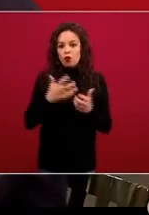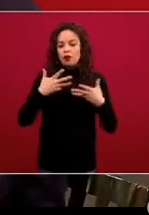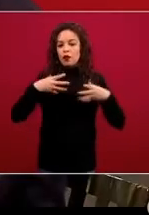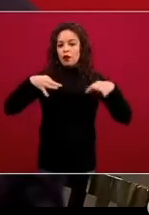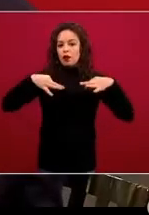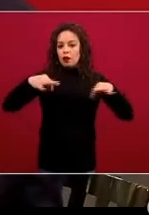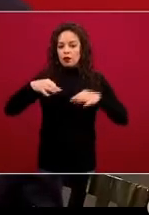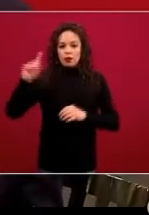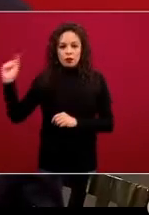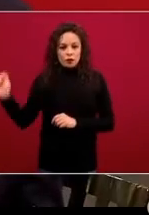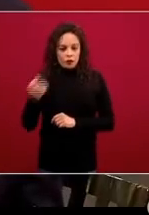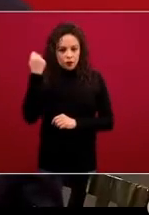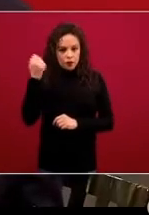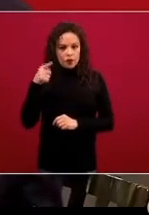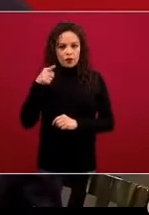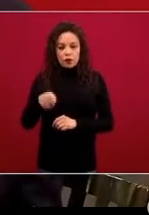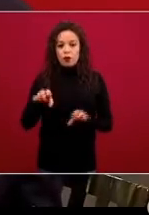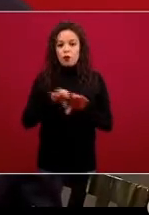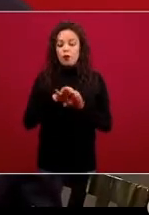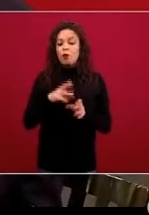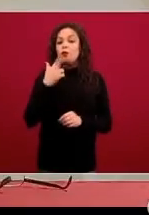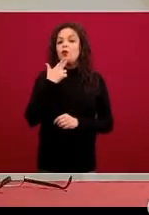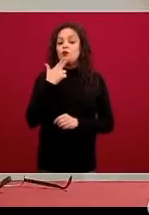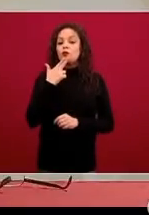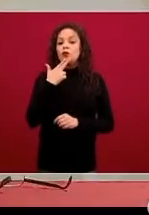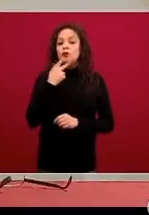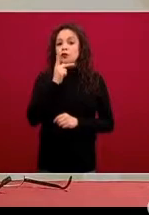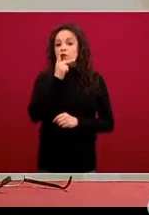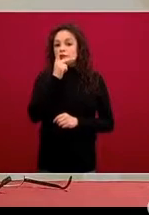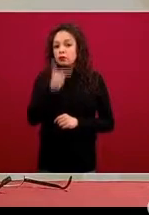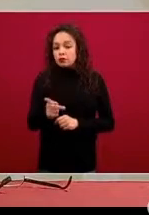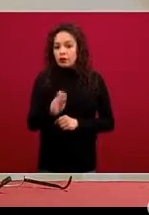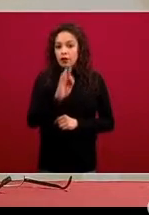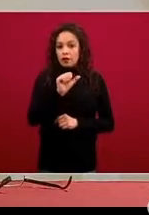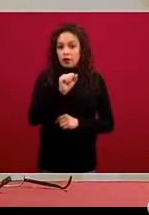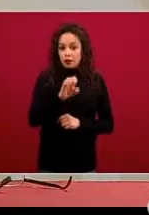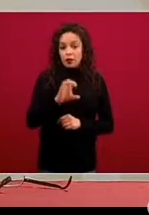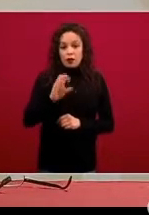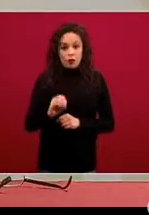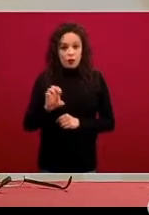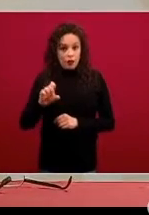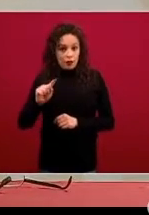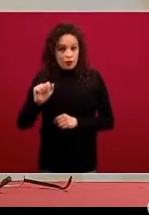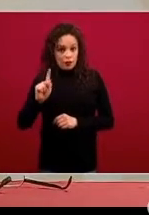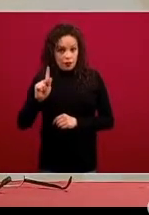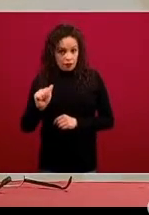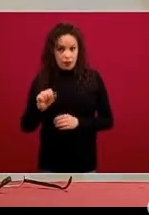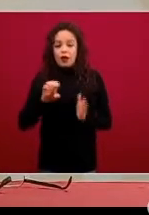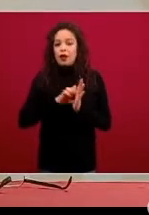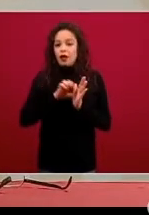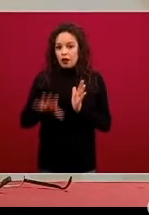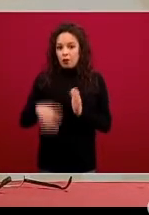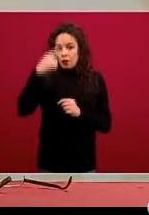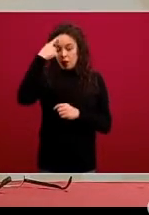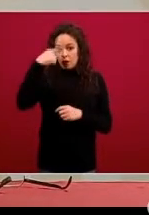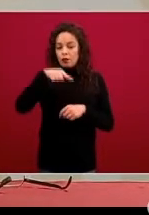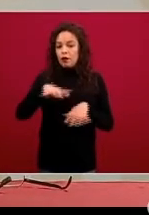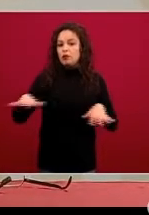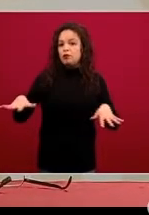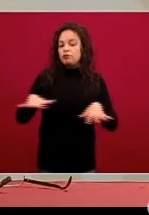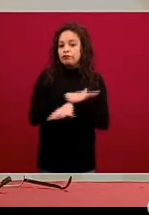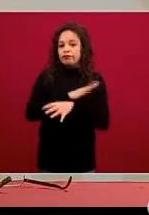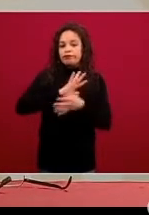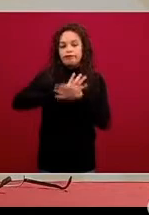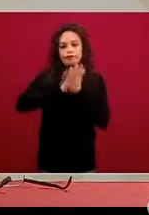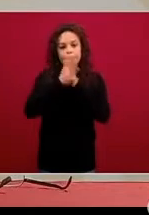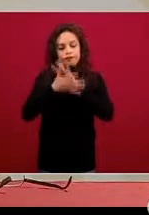for all intents and purposes, we can use either of those words, phase or stage or